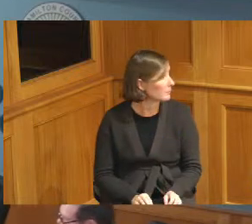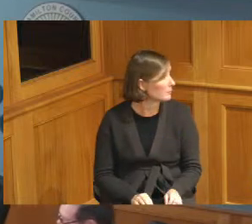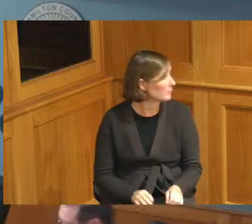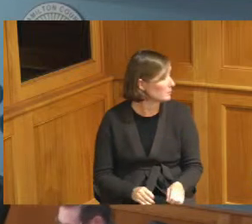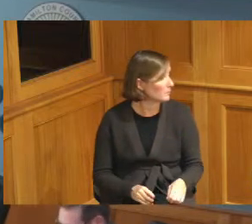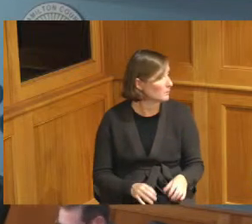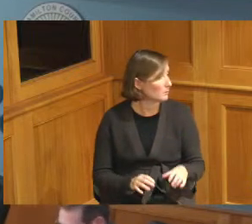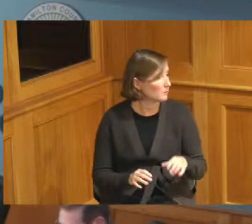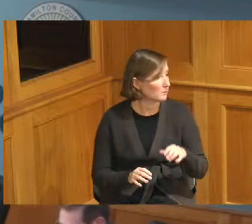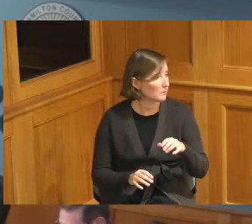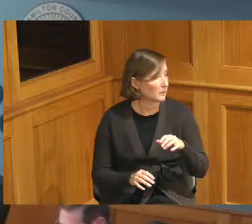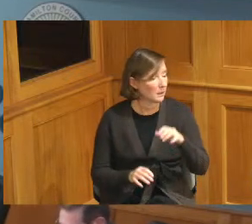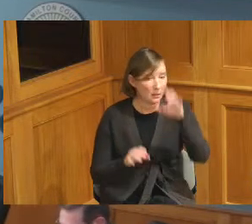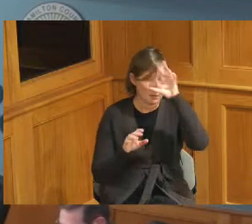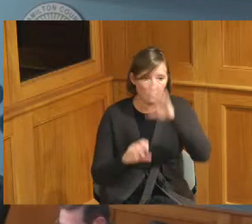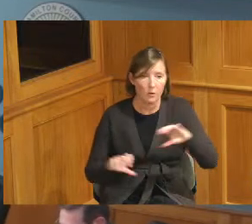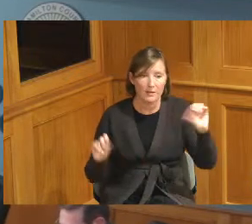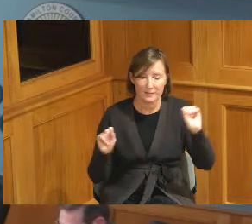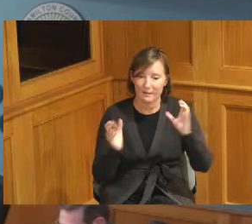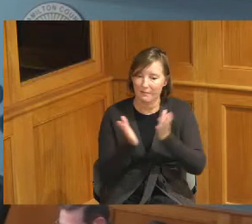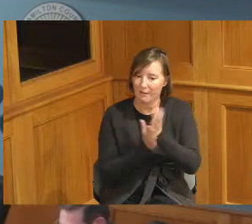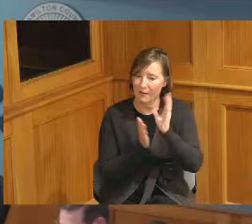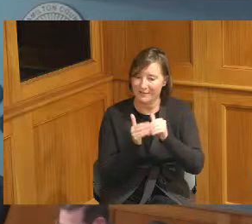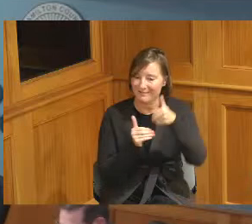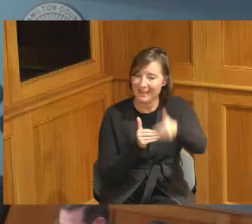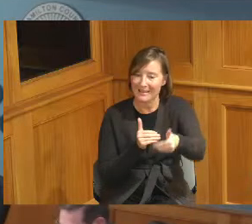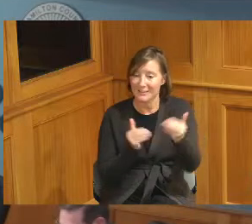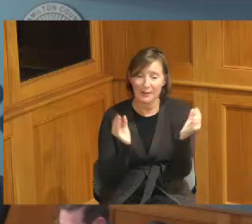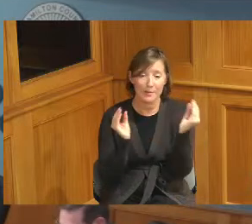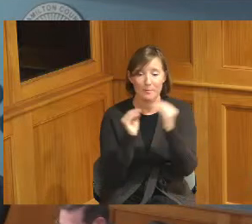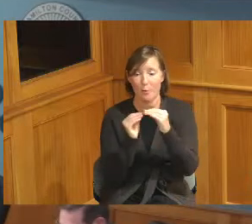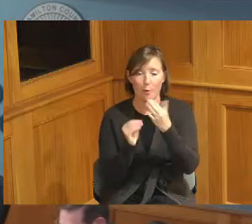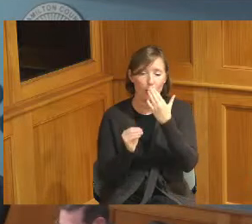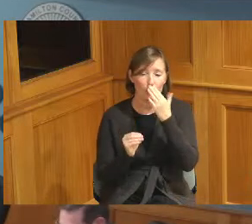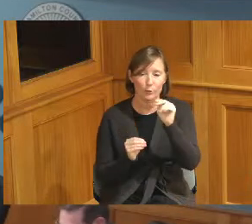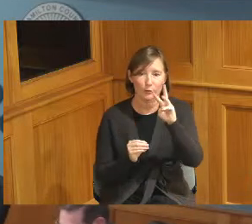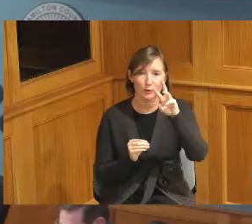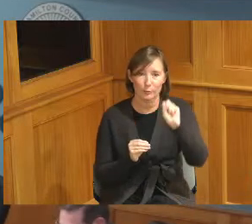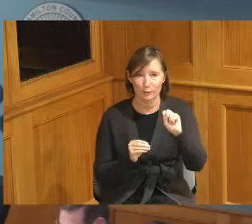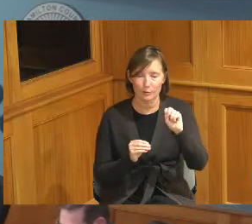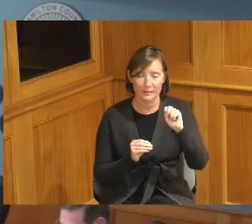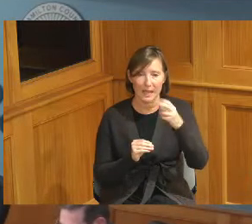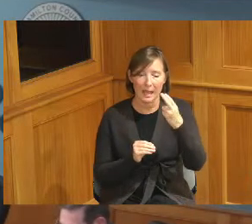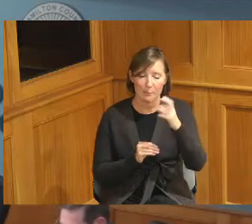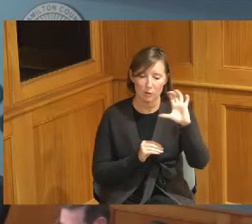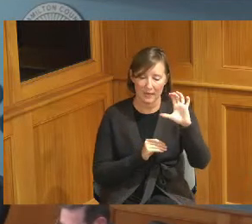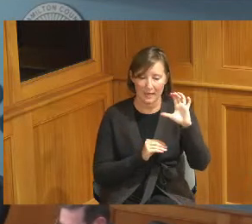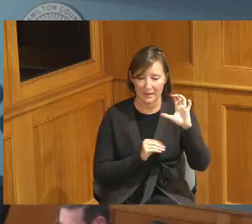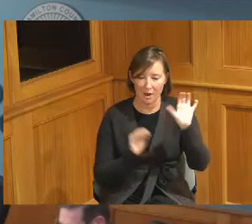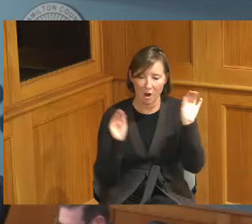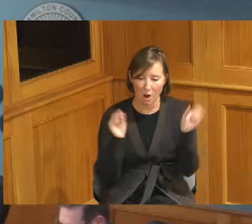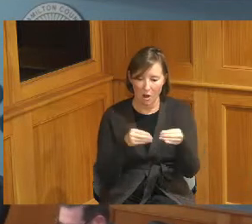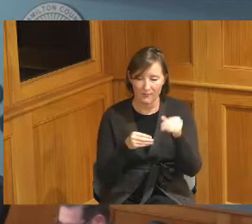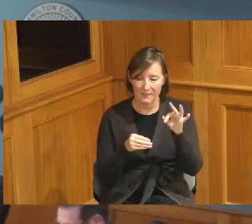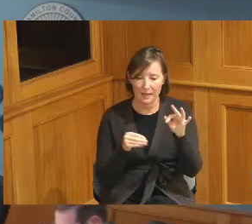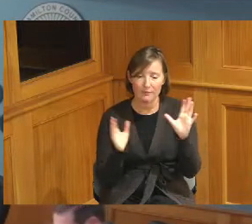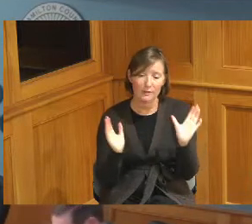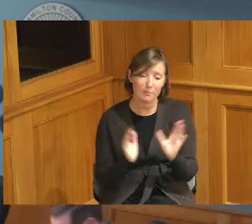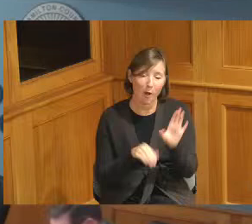All right, next up, some more good news. Our Hamilton County Office of